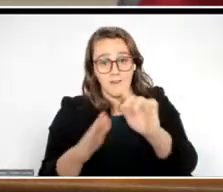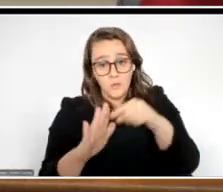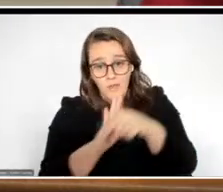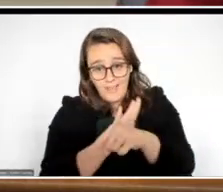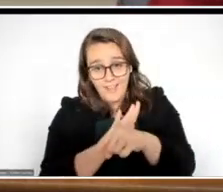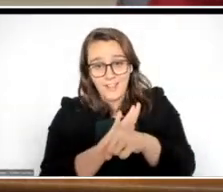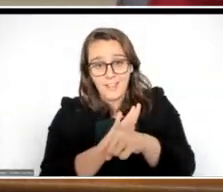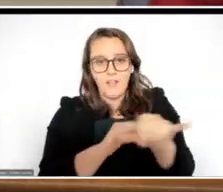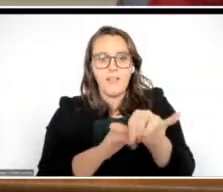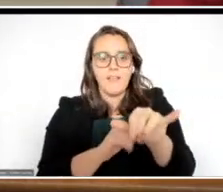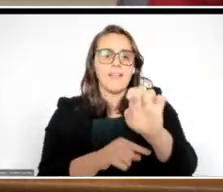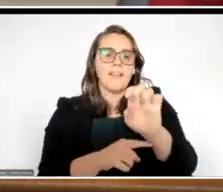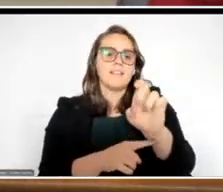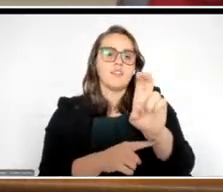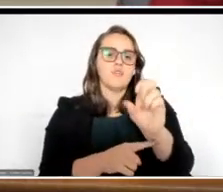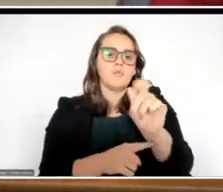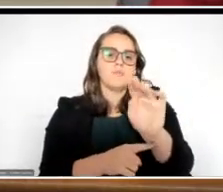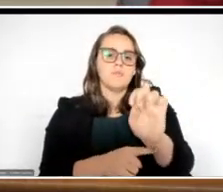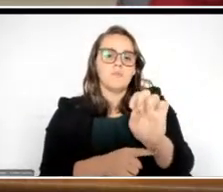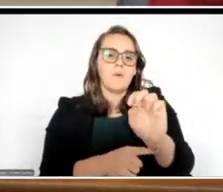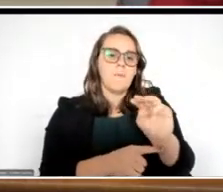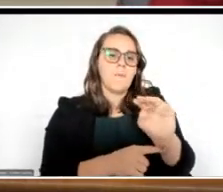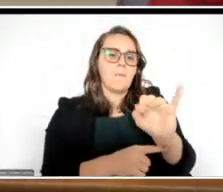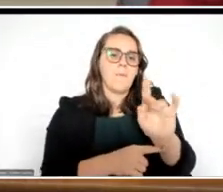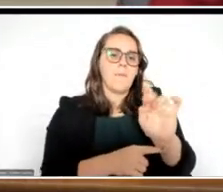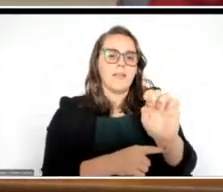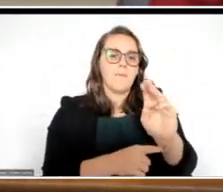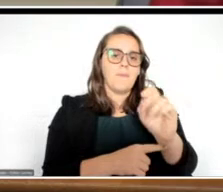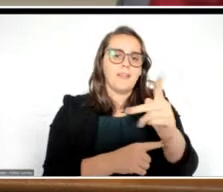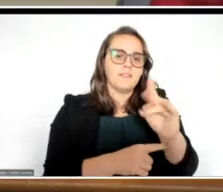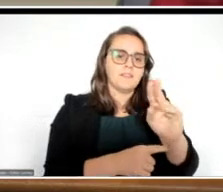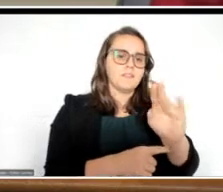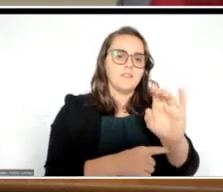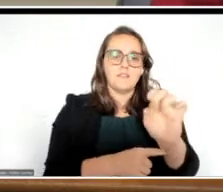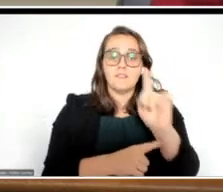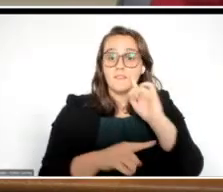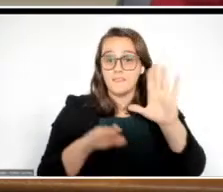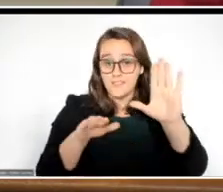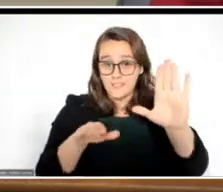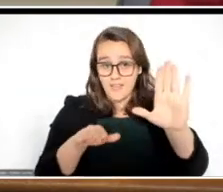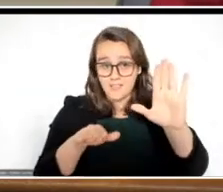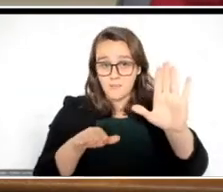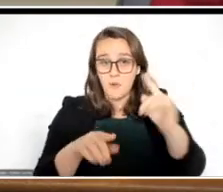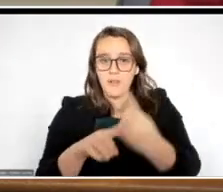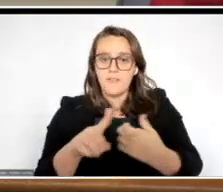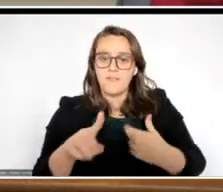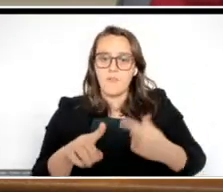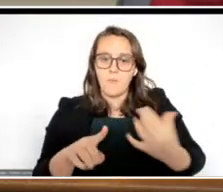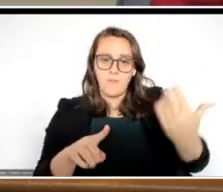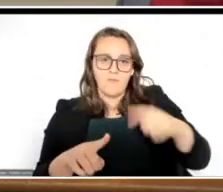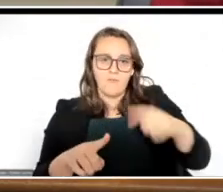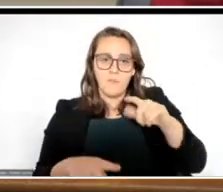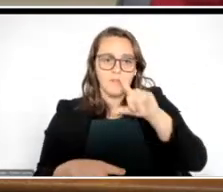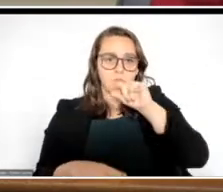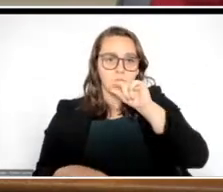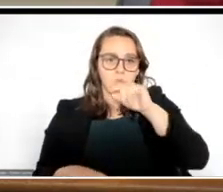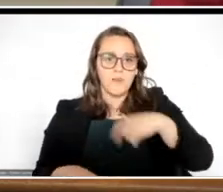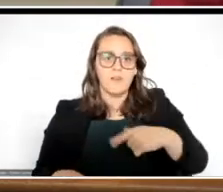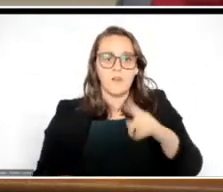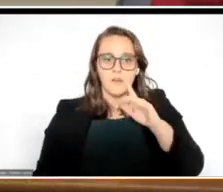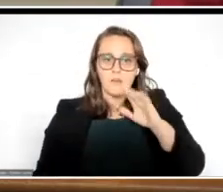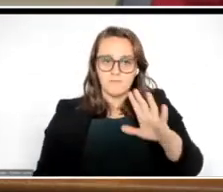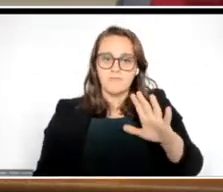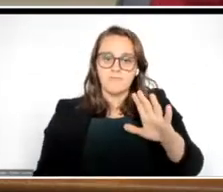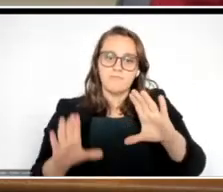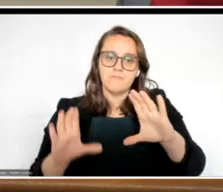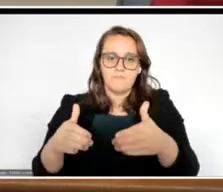"execute Mike Pence." Listen to this former Twitter employee, Anika Navaroli, who first came to the committee anonymously but has now bravely agreed